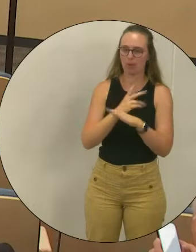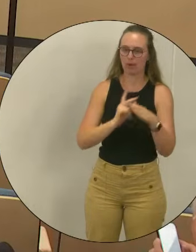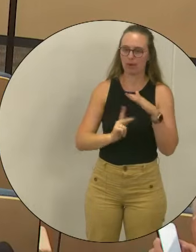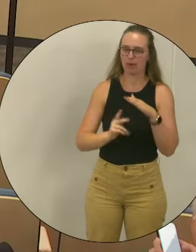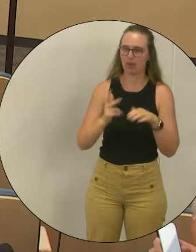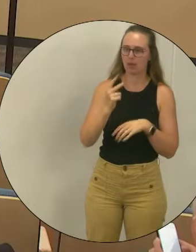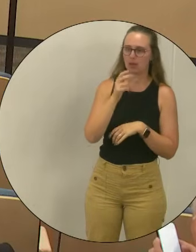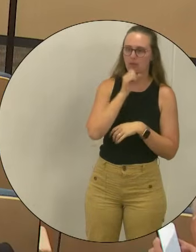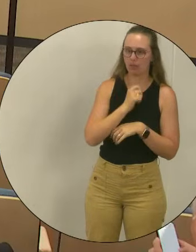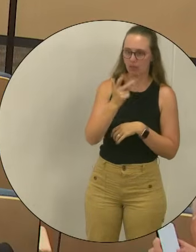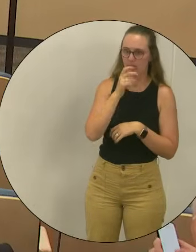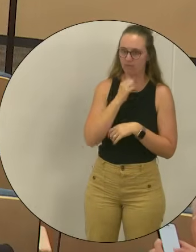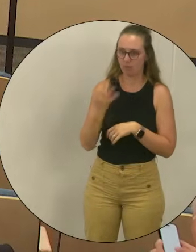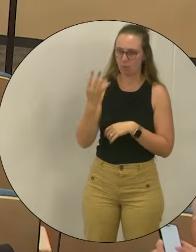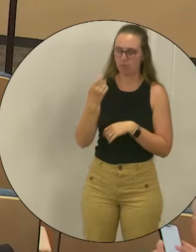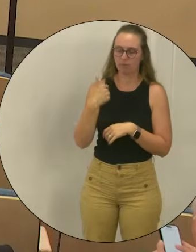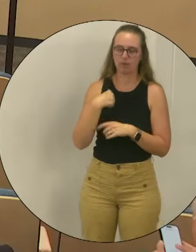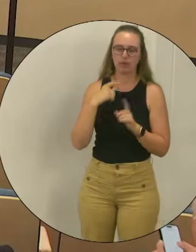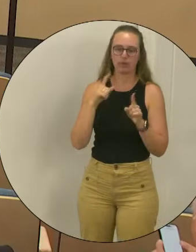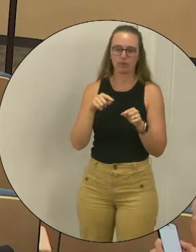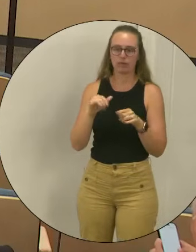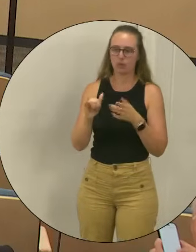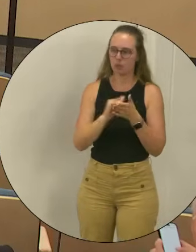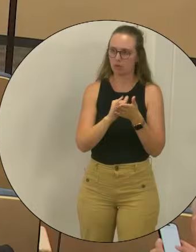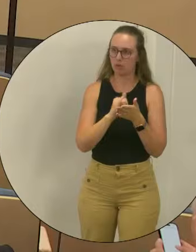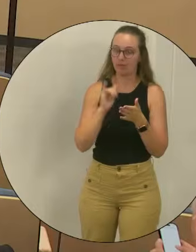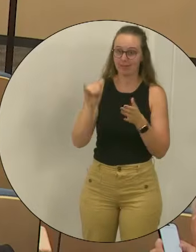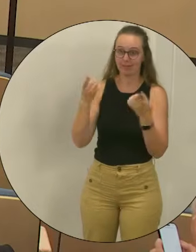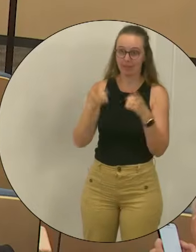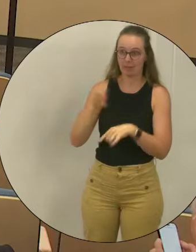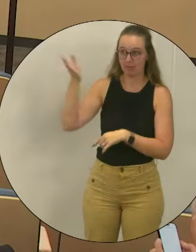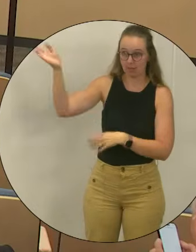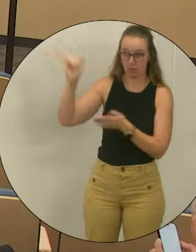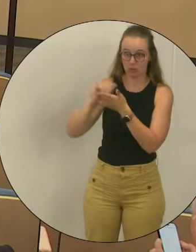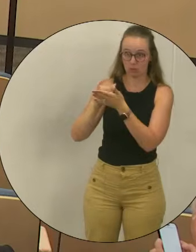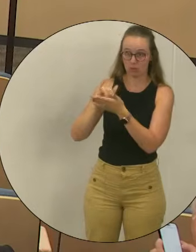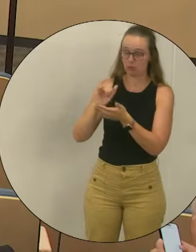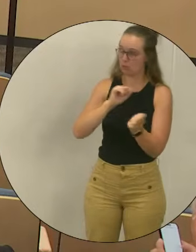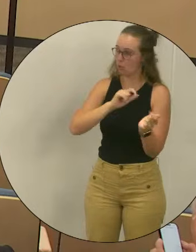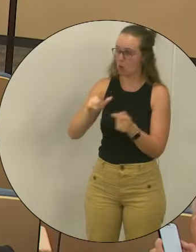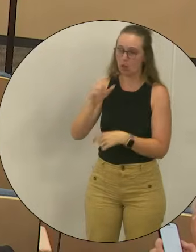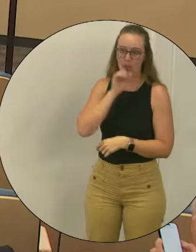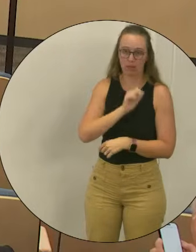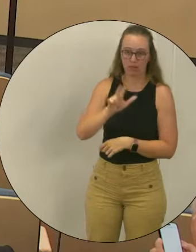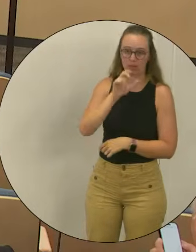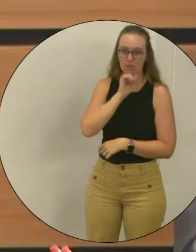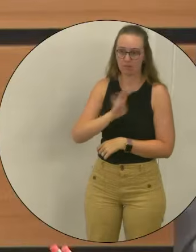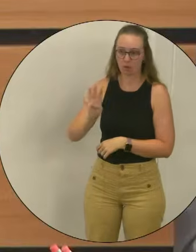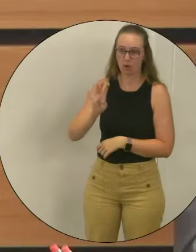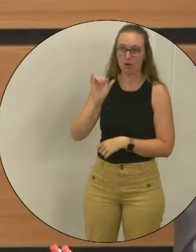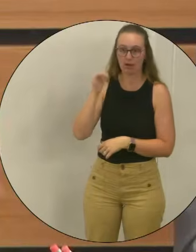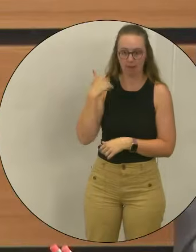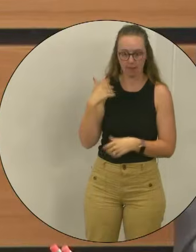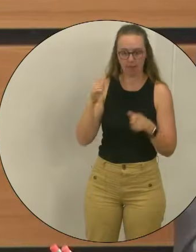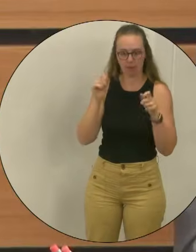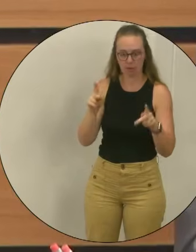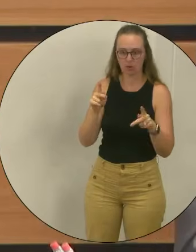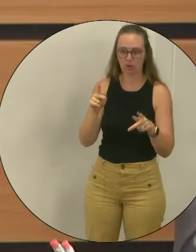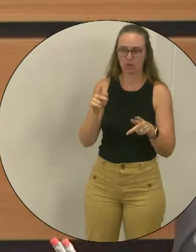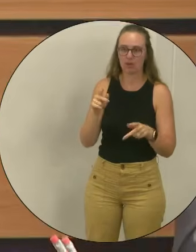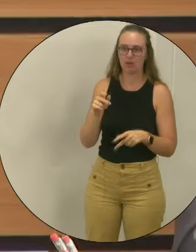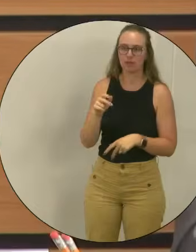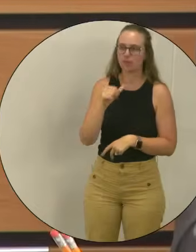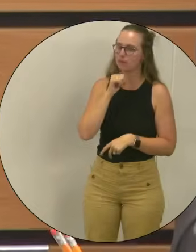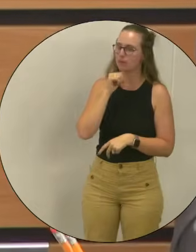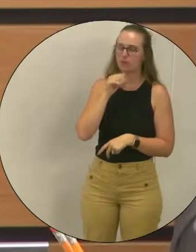know that I was in New York, and that is what is happening in New York. All 3 and 4-year-olds have the opportunity, right? Parents do not